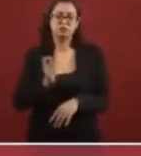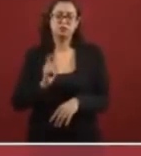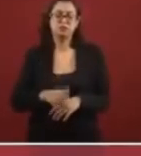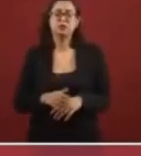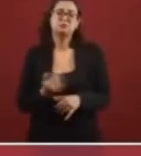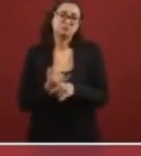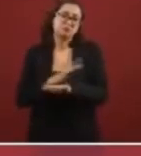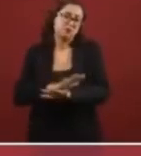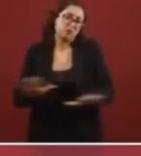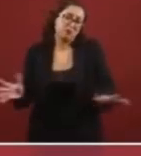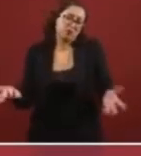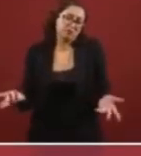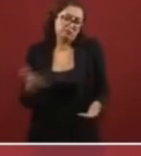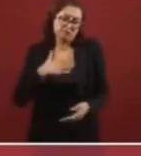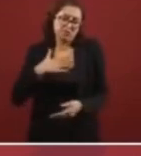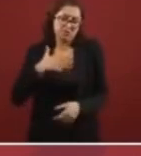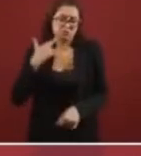inform.